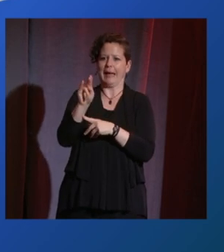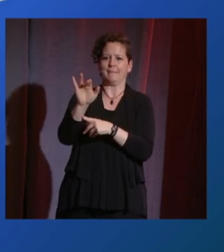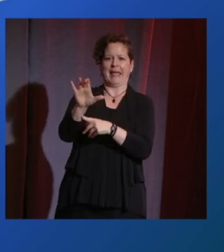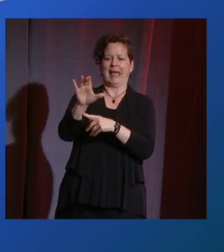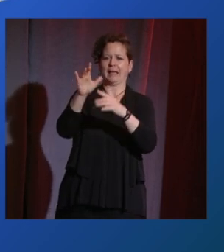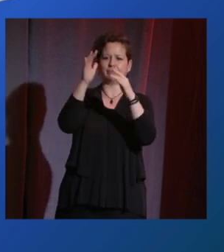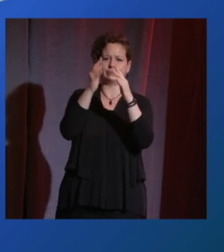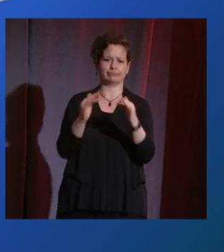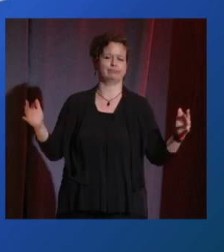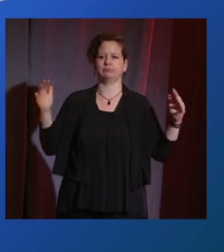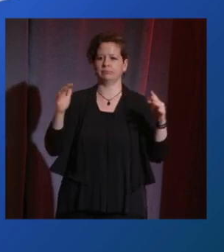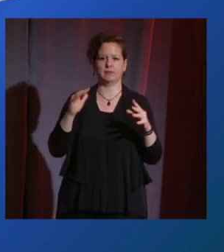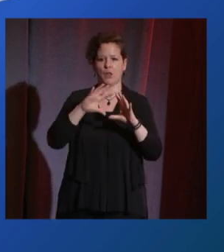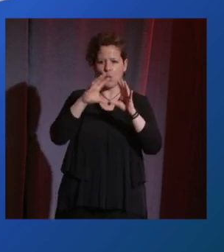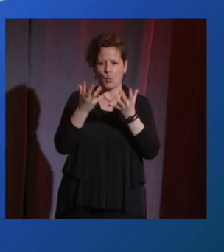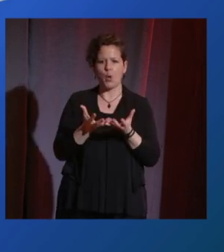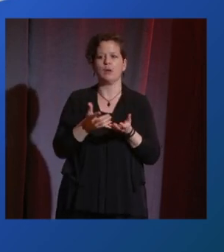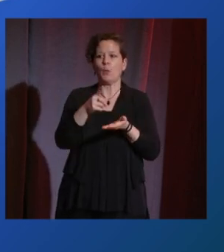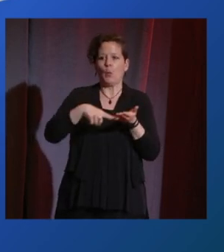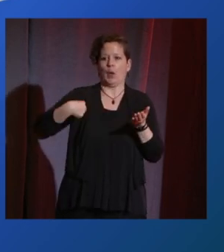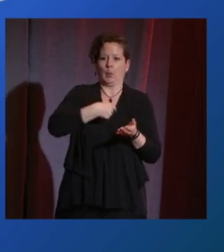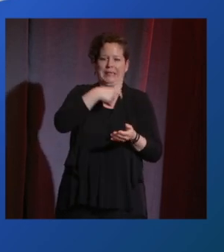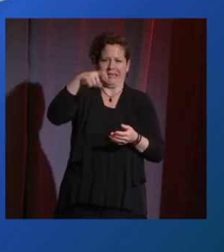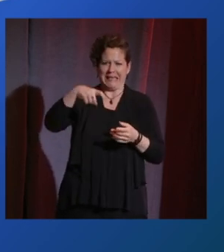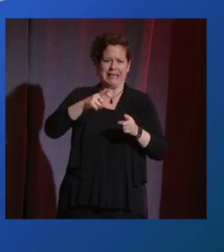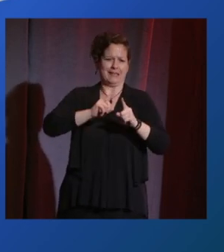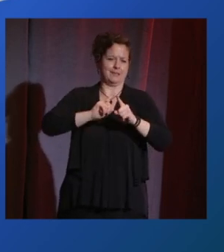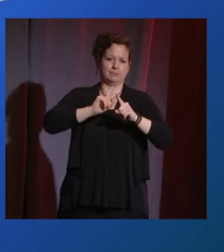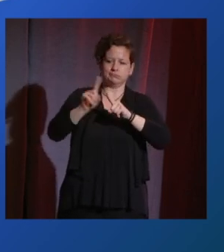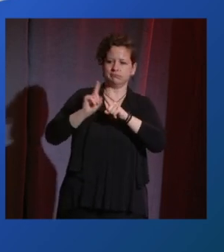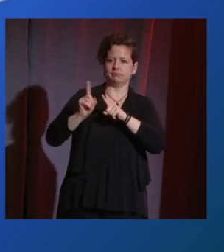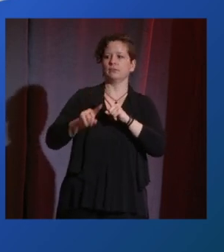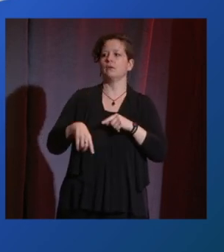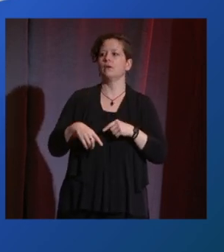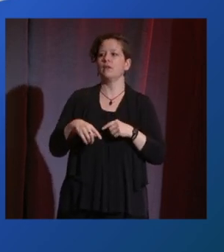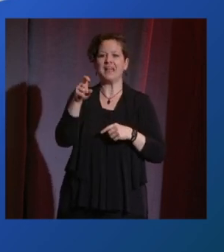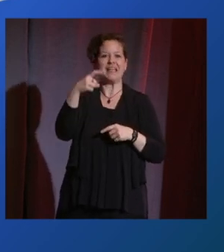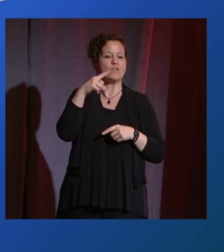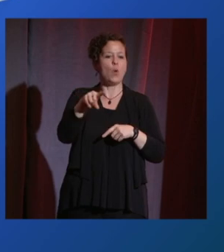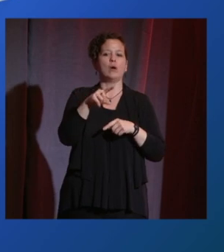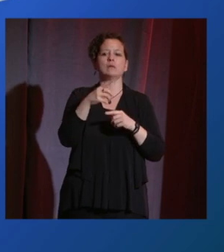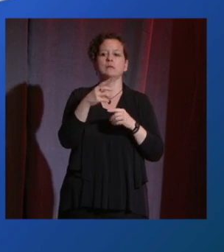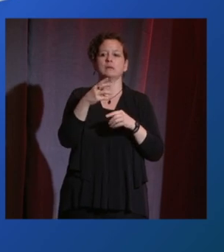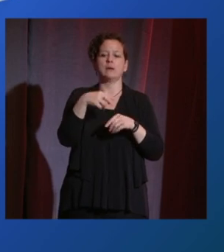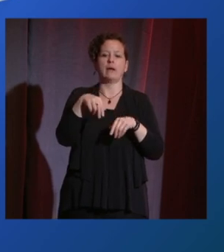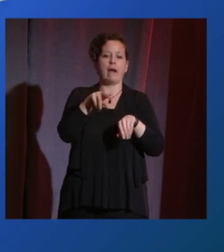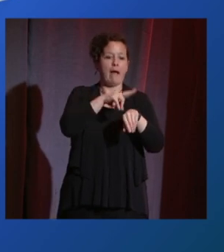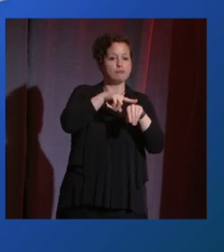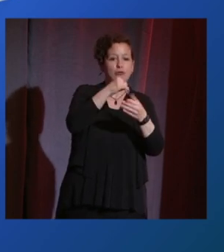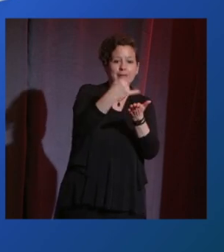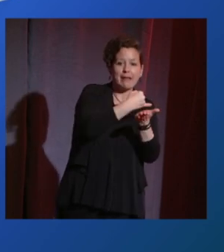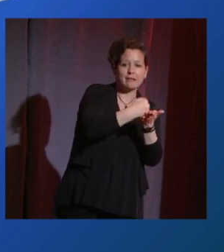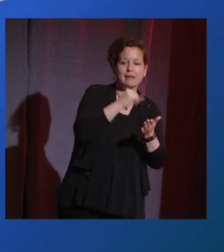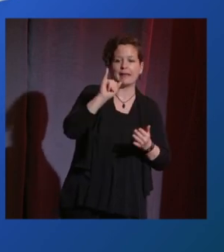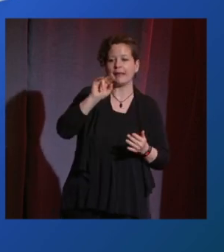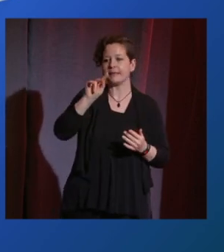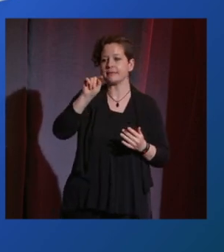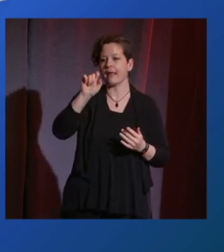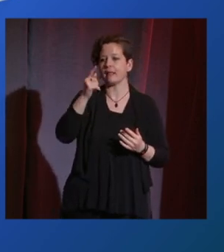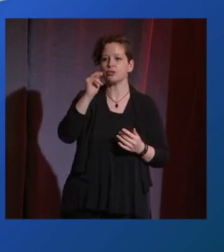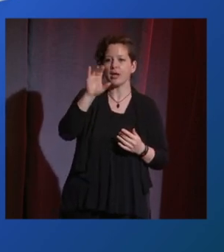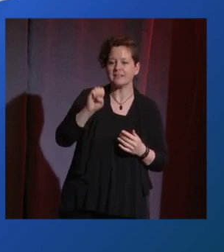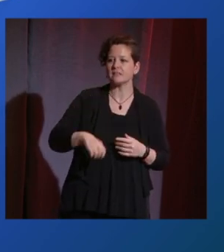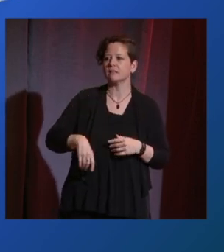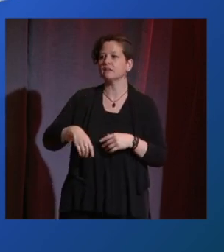demand upon uh National Intelligence as well as um security for all of us and our and